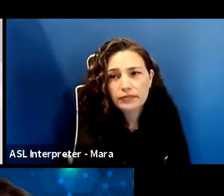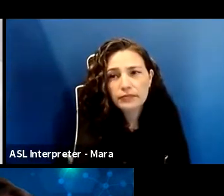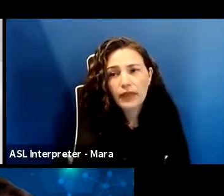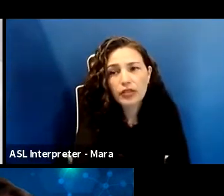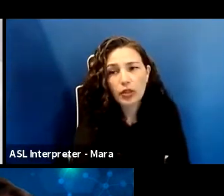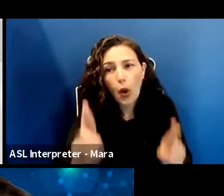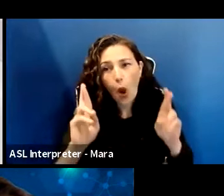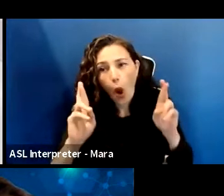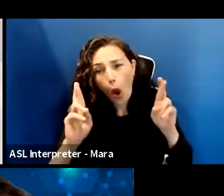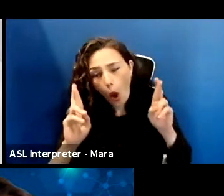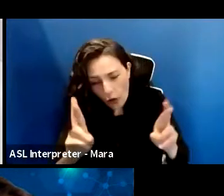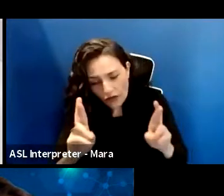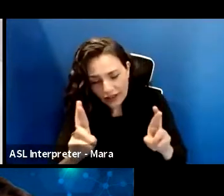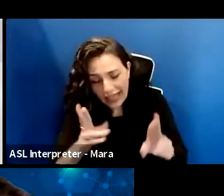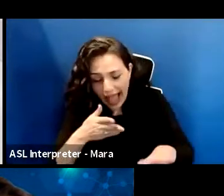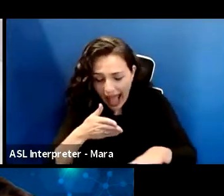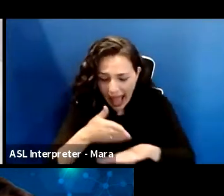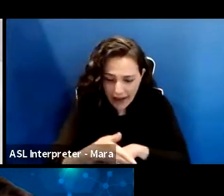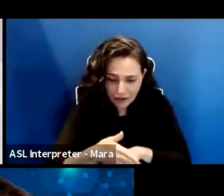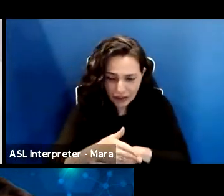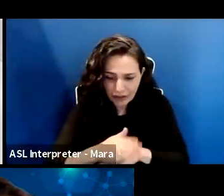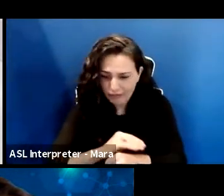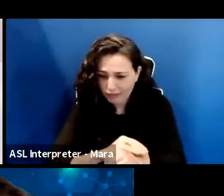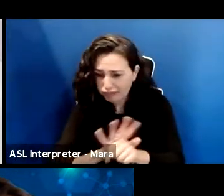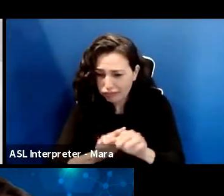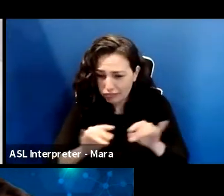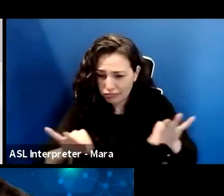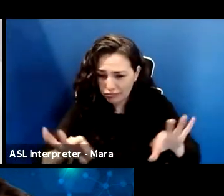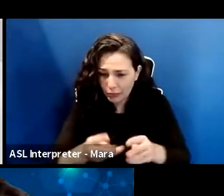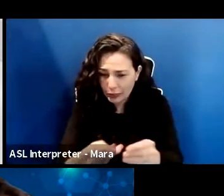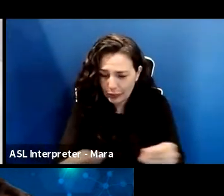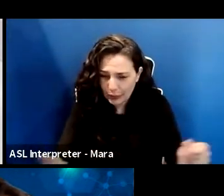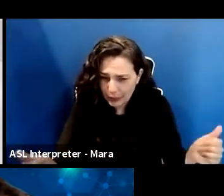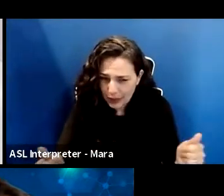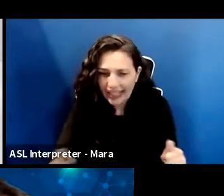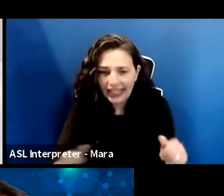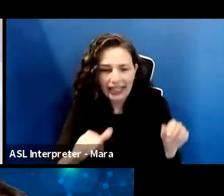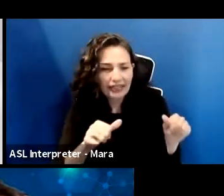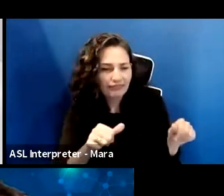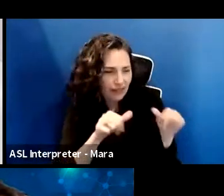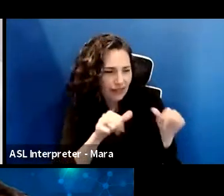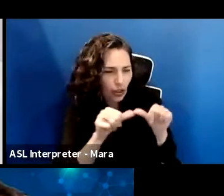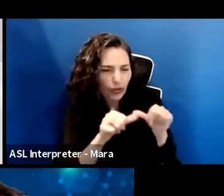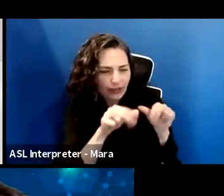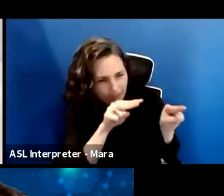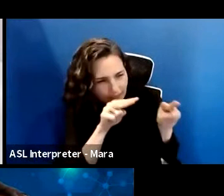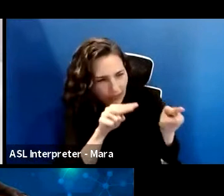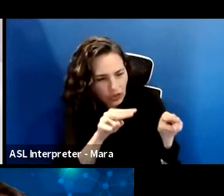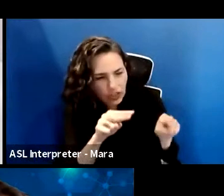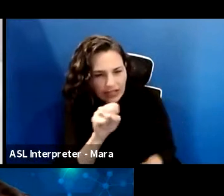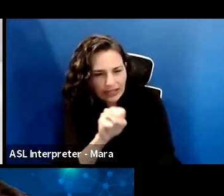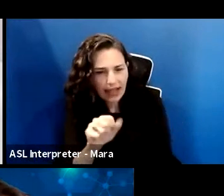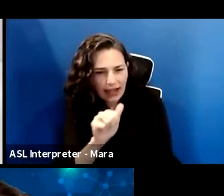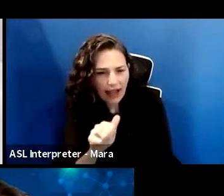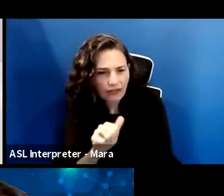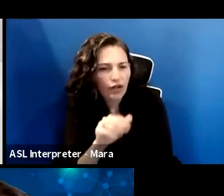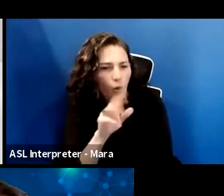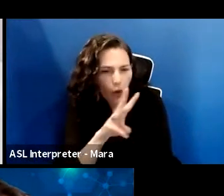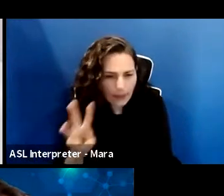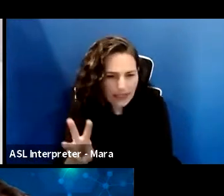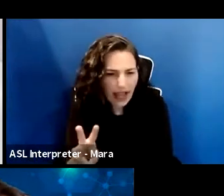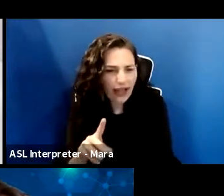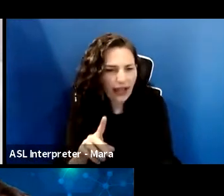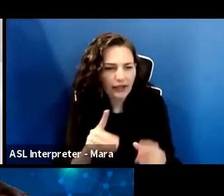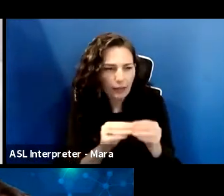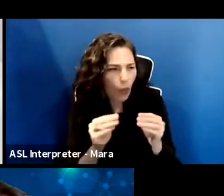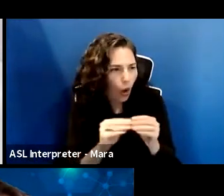world. So keep an eye out on the SAG-AFTRA calendar on the website. There's lots of events hopefully in the not too distant future, and more